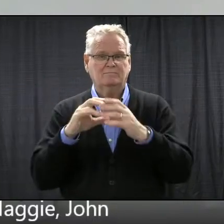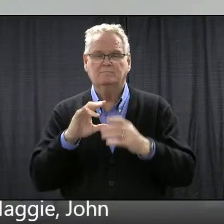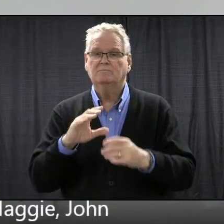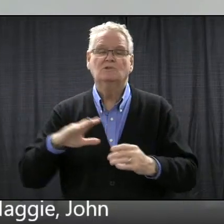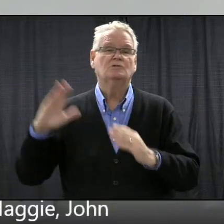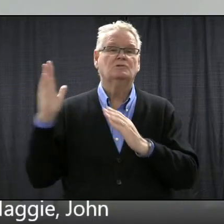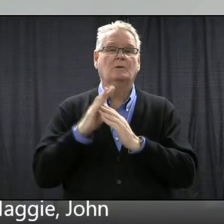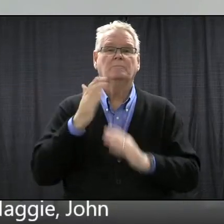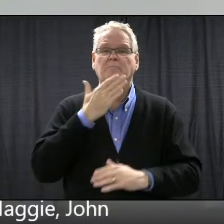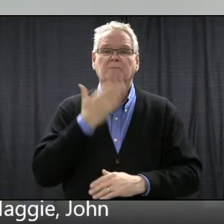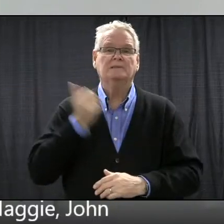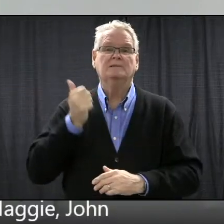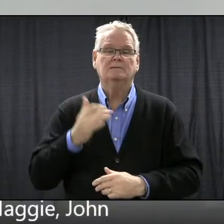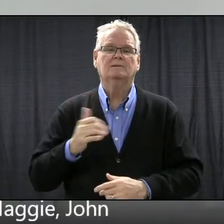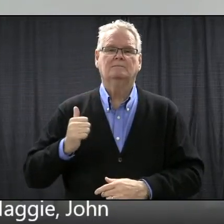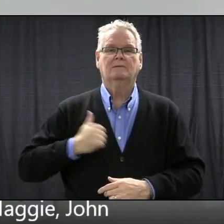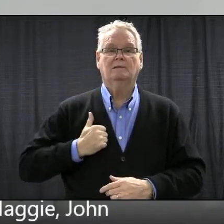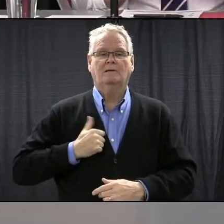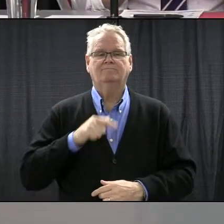much, Premier. I'll turn it back to you.